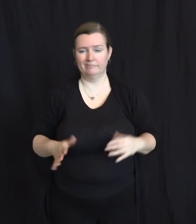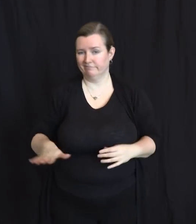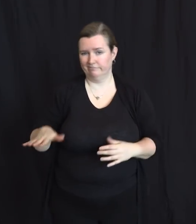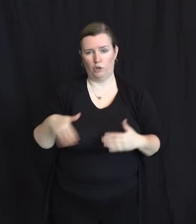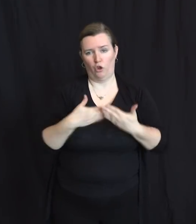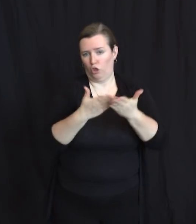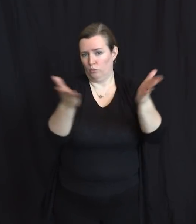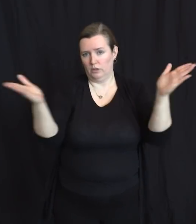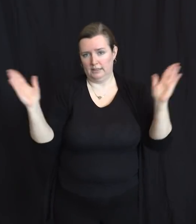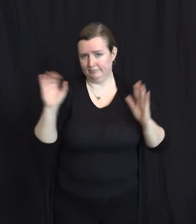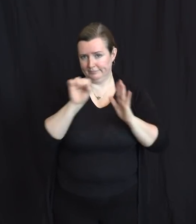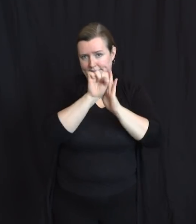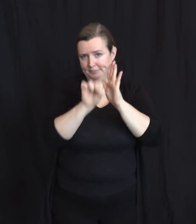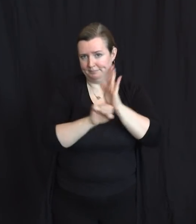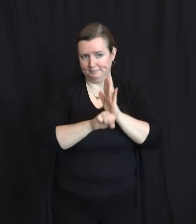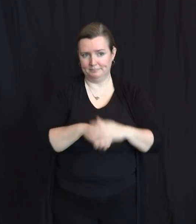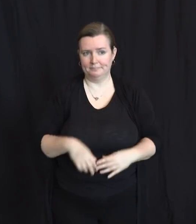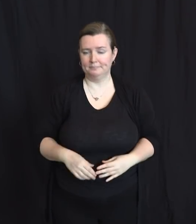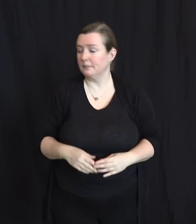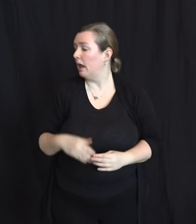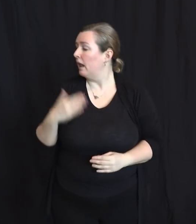moment. Thank you, Judy.